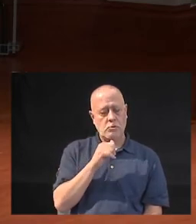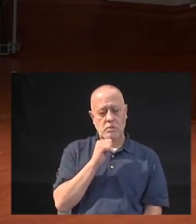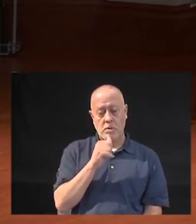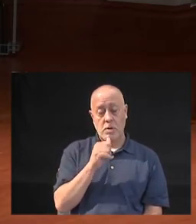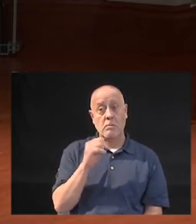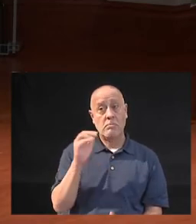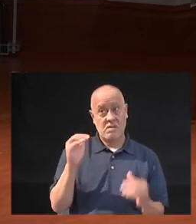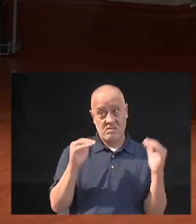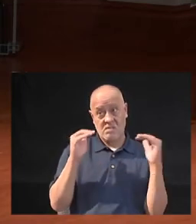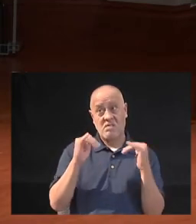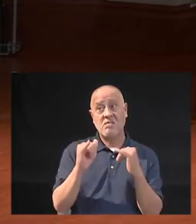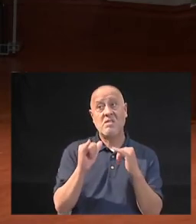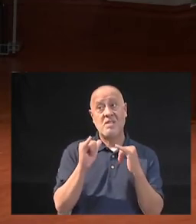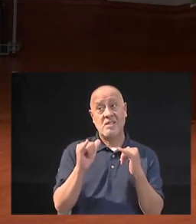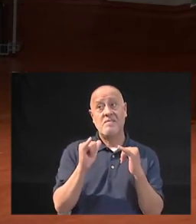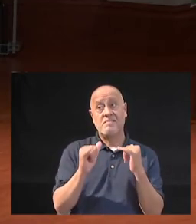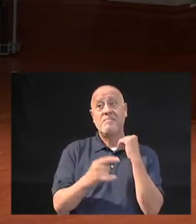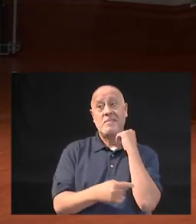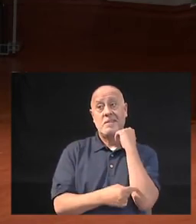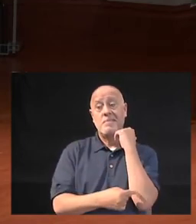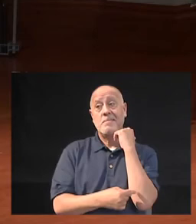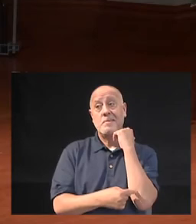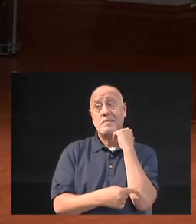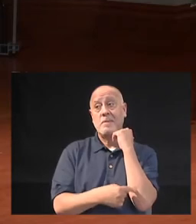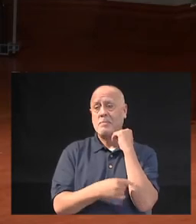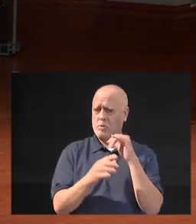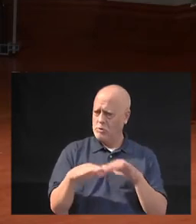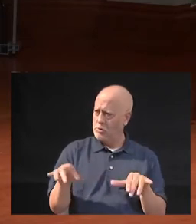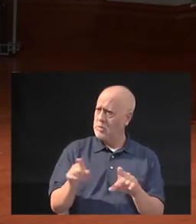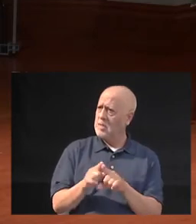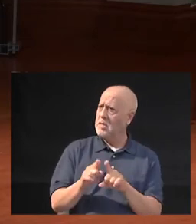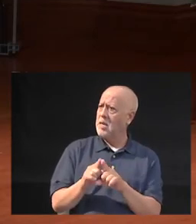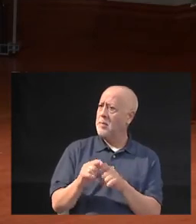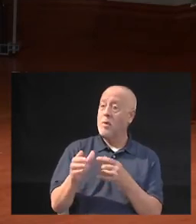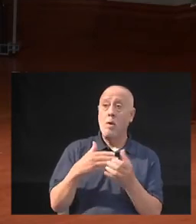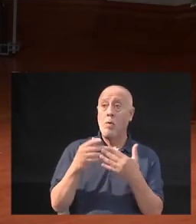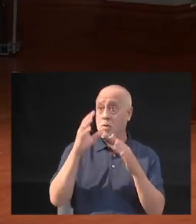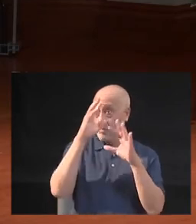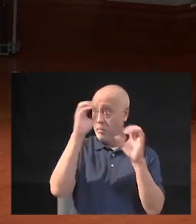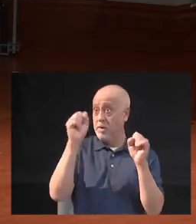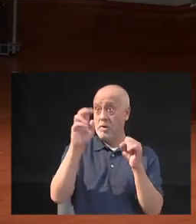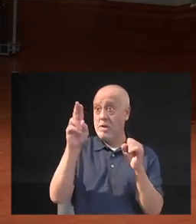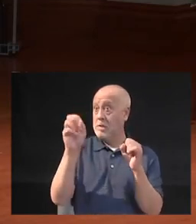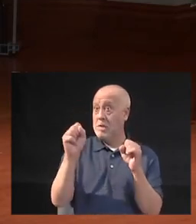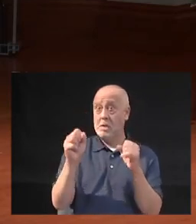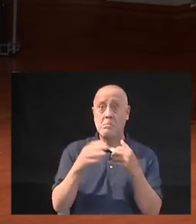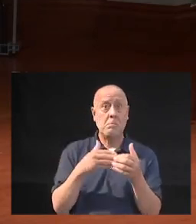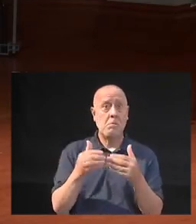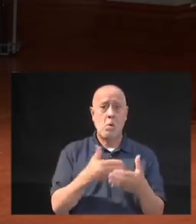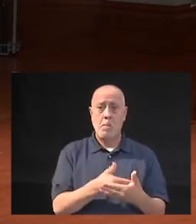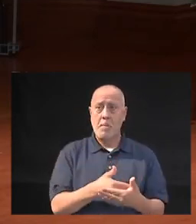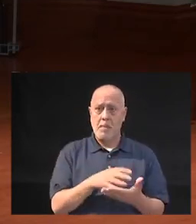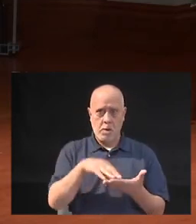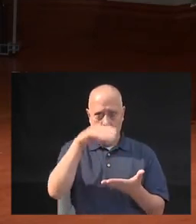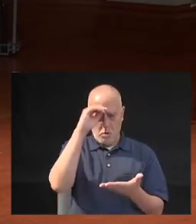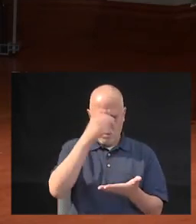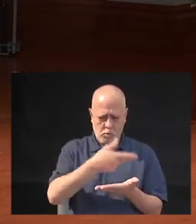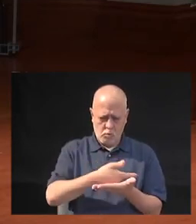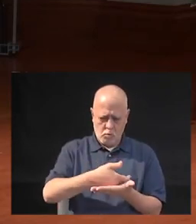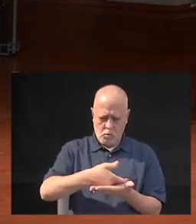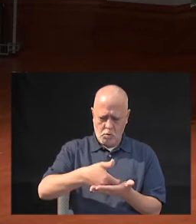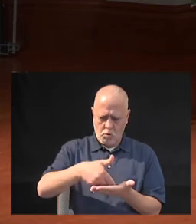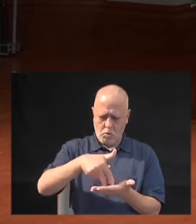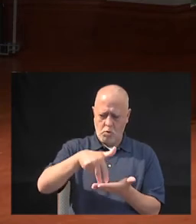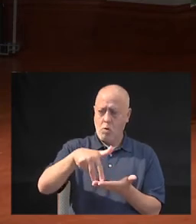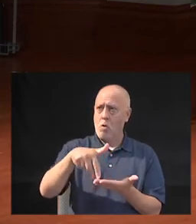Grown-ups experience temptation all the time. Kids do too. Whether you're the President of the United States or you're a baby learning to walk, we